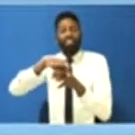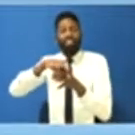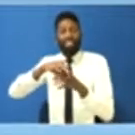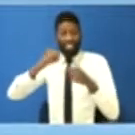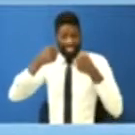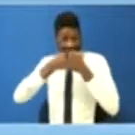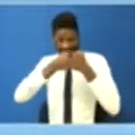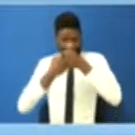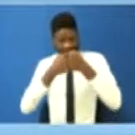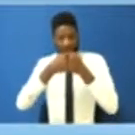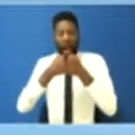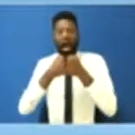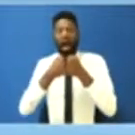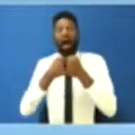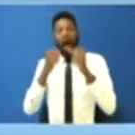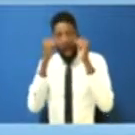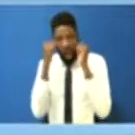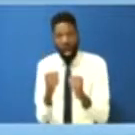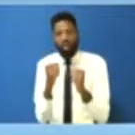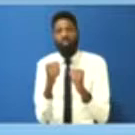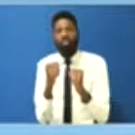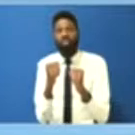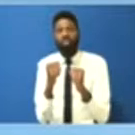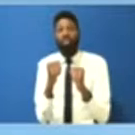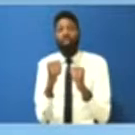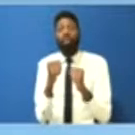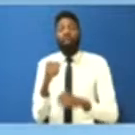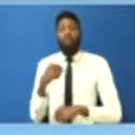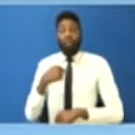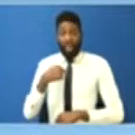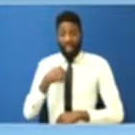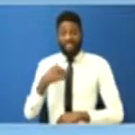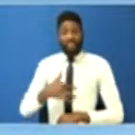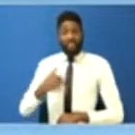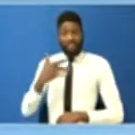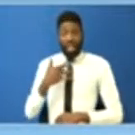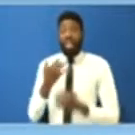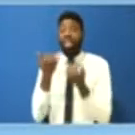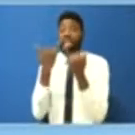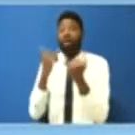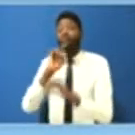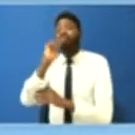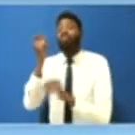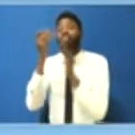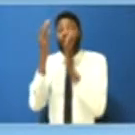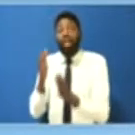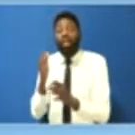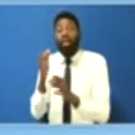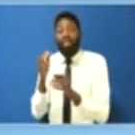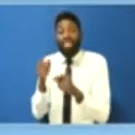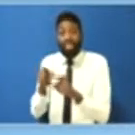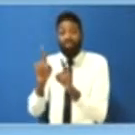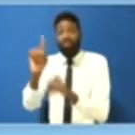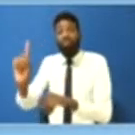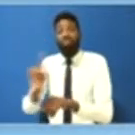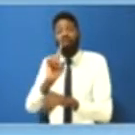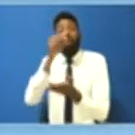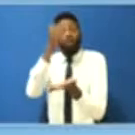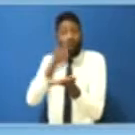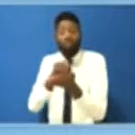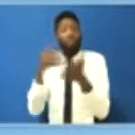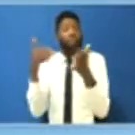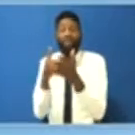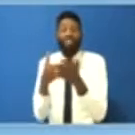fight i truly regret because it's stopping kenyans from actually stopping him from coming to office